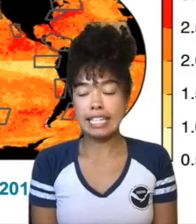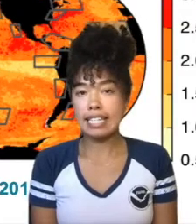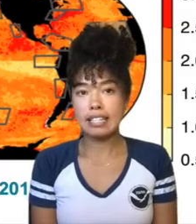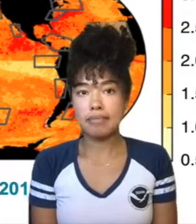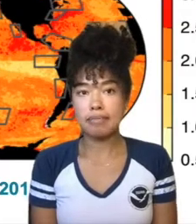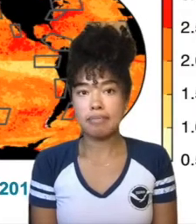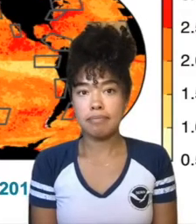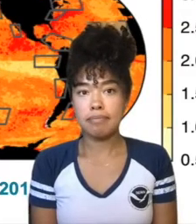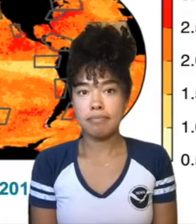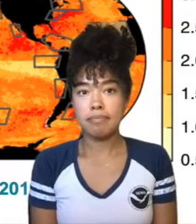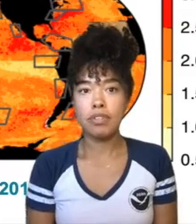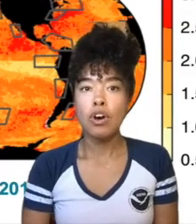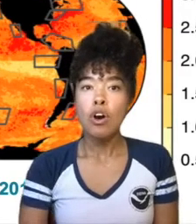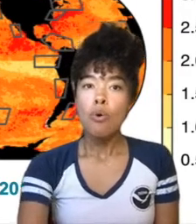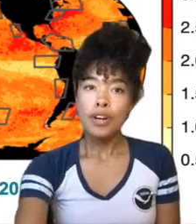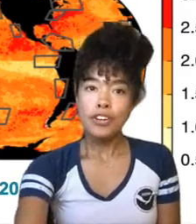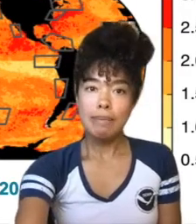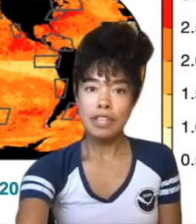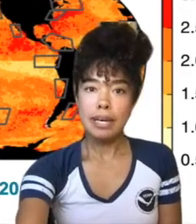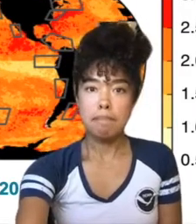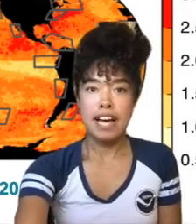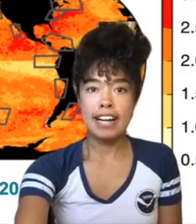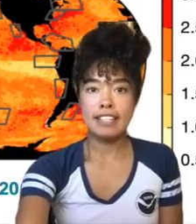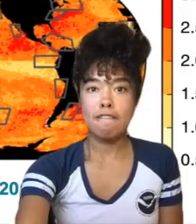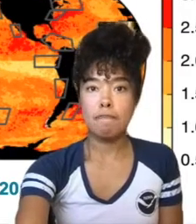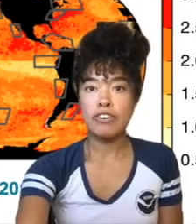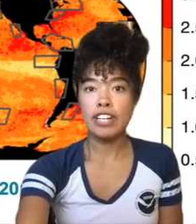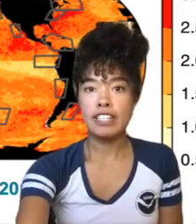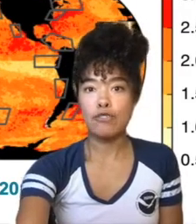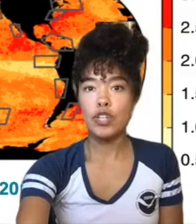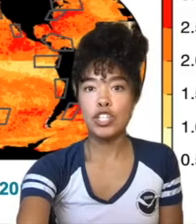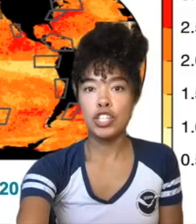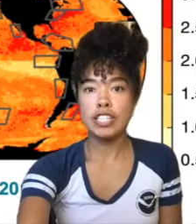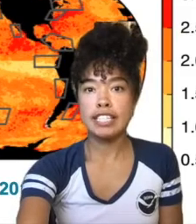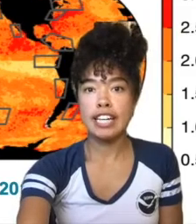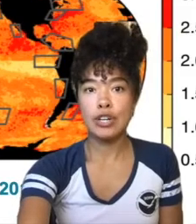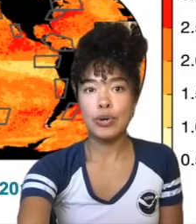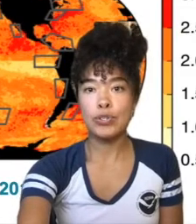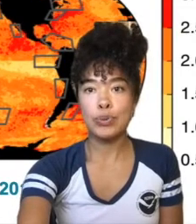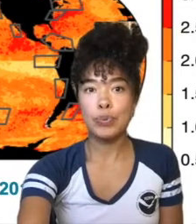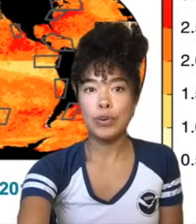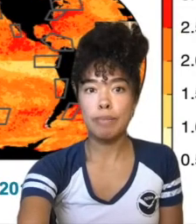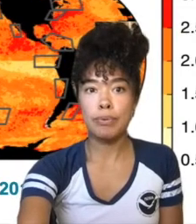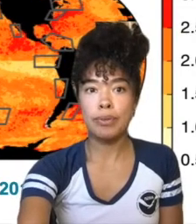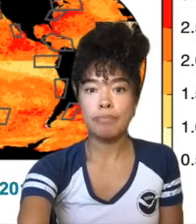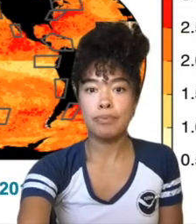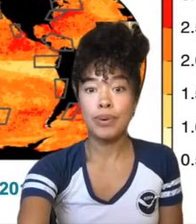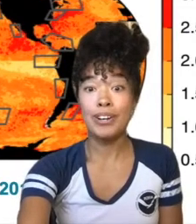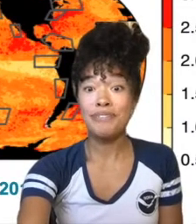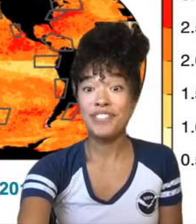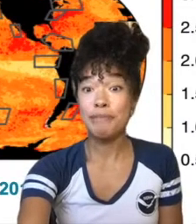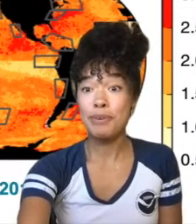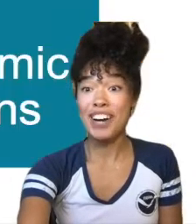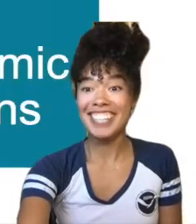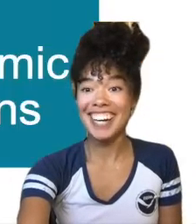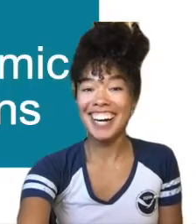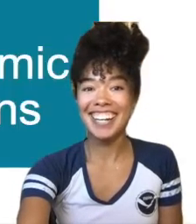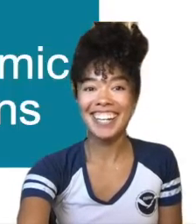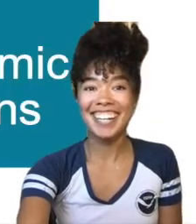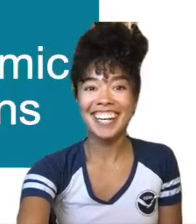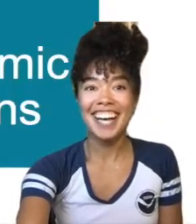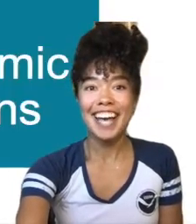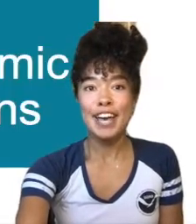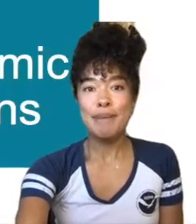seen. What are some of the impacts of periods of regional sustained ocean warmth? Well, they'd be quite a